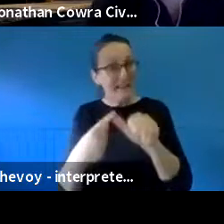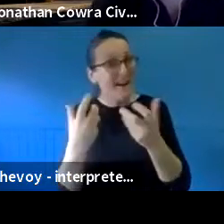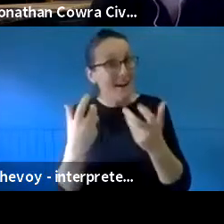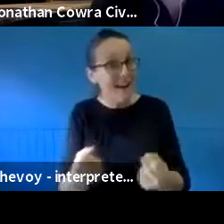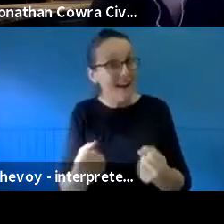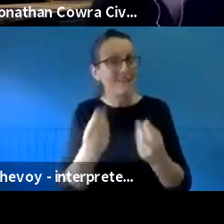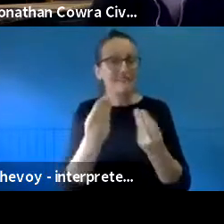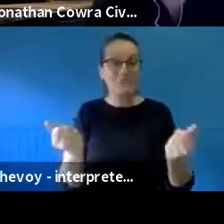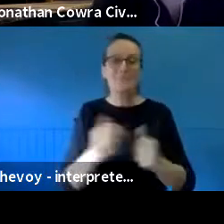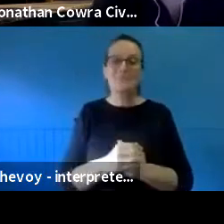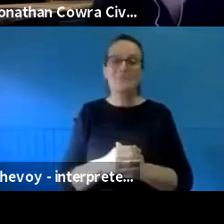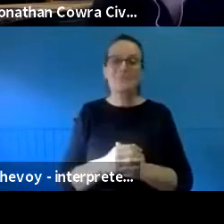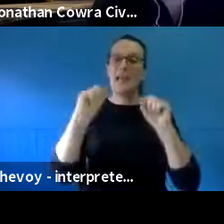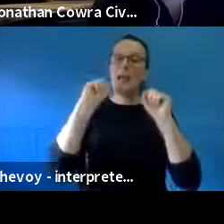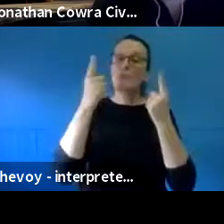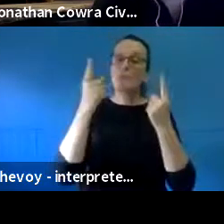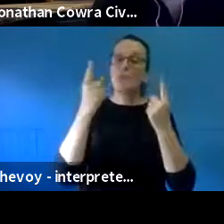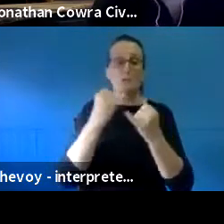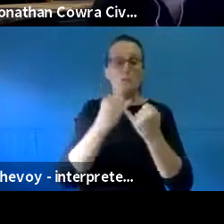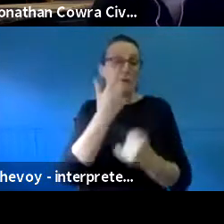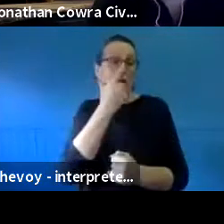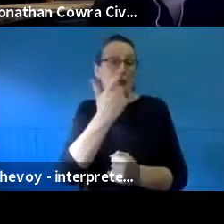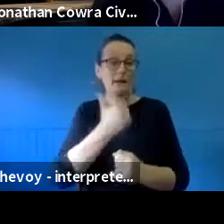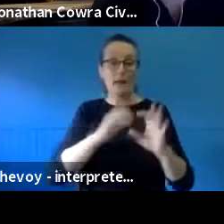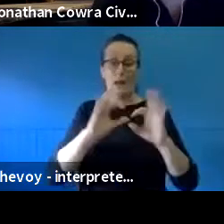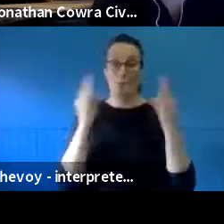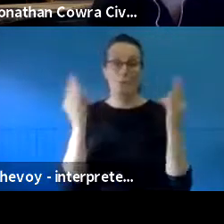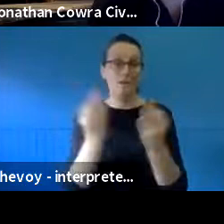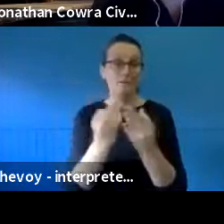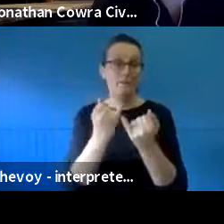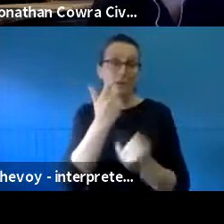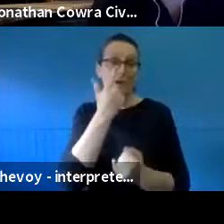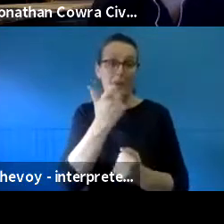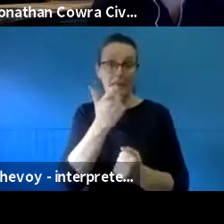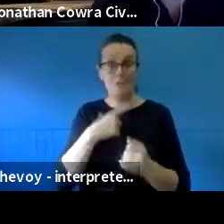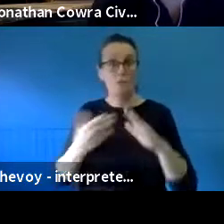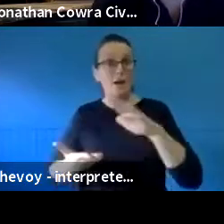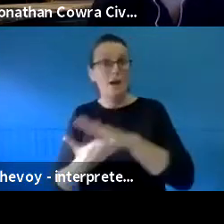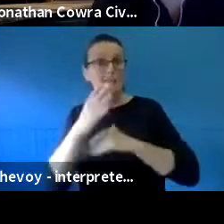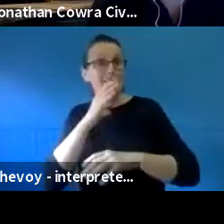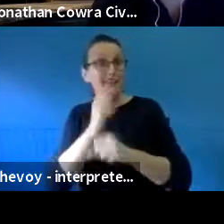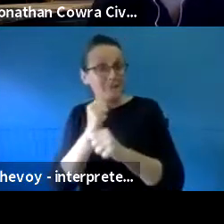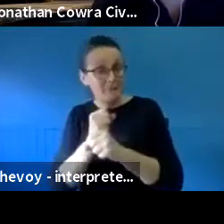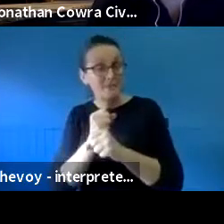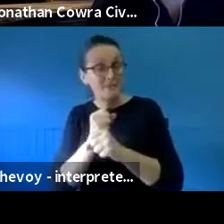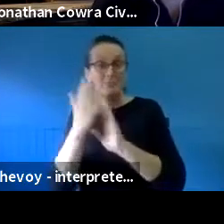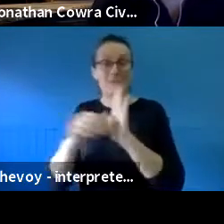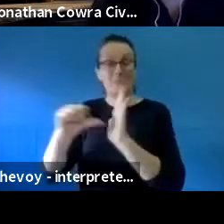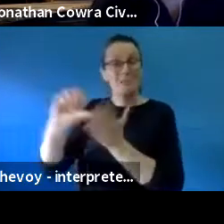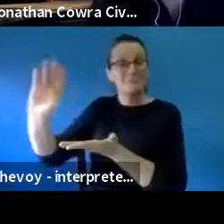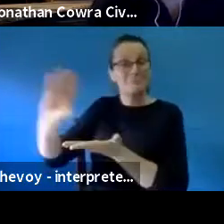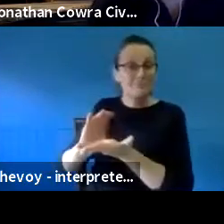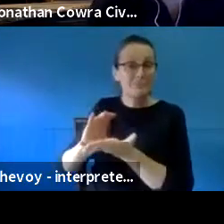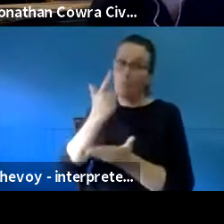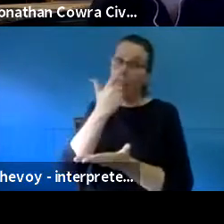We also recognize our place of privilege as an organization that is essentially an arm of government to some extent that's funded in